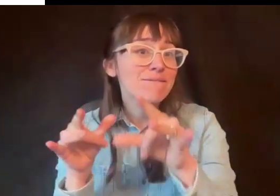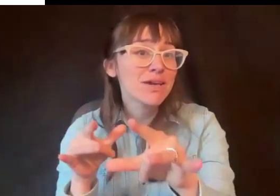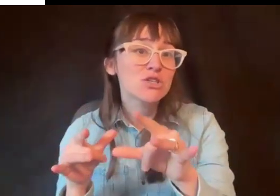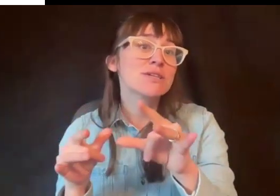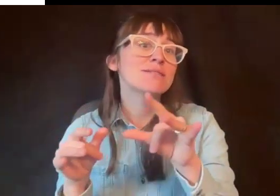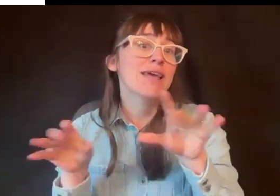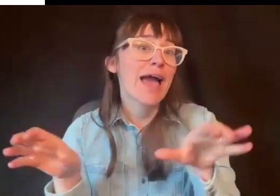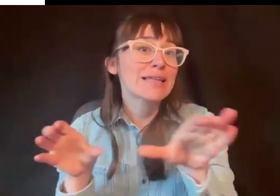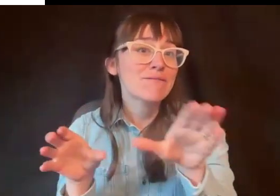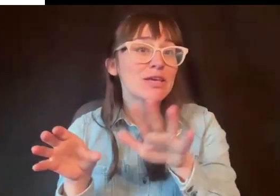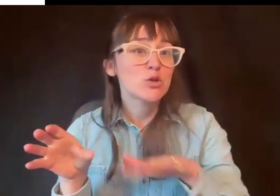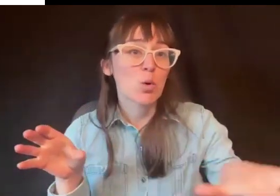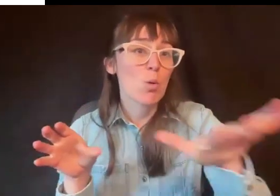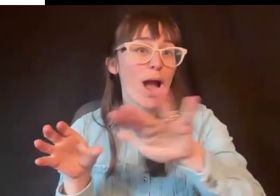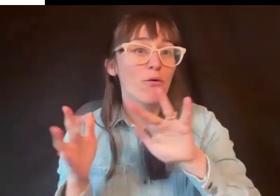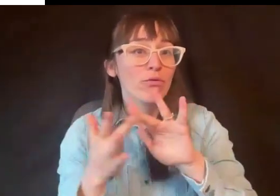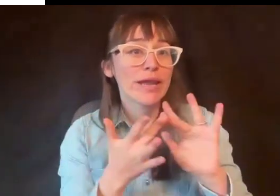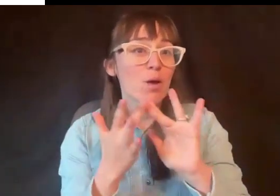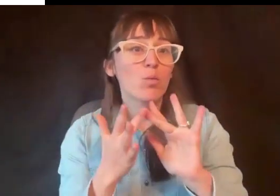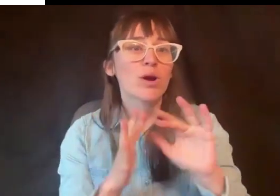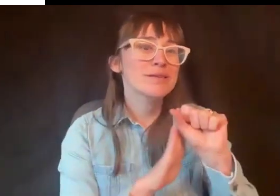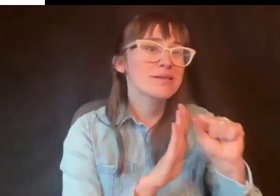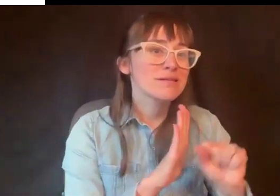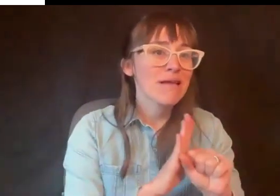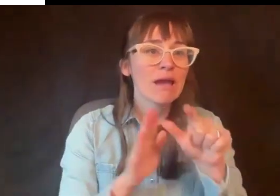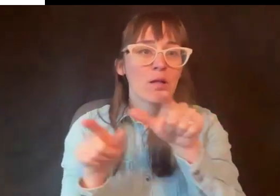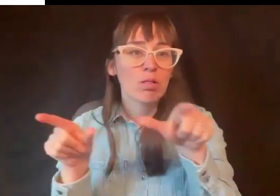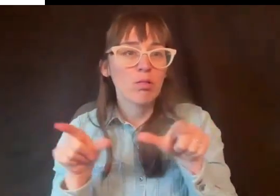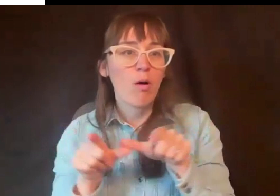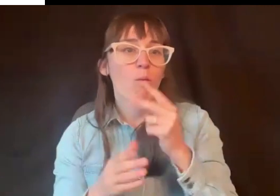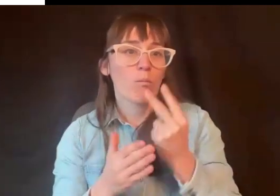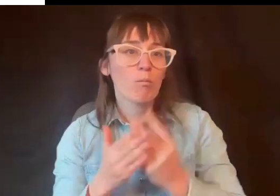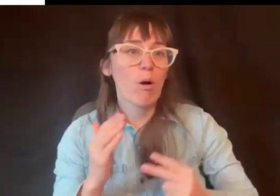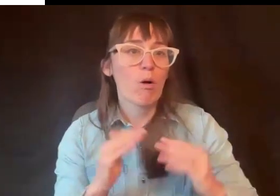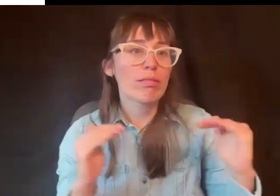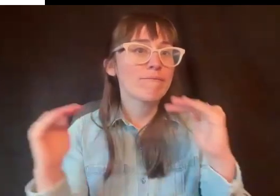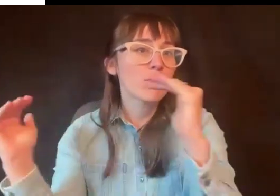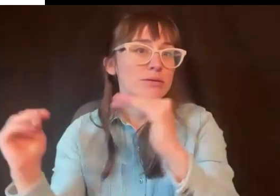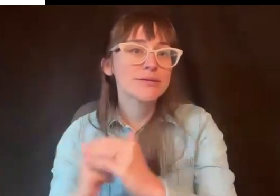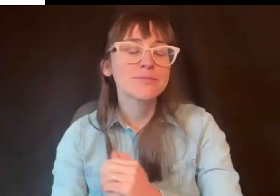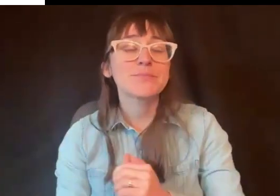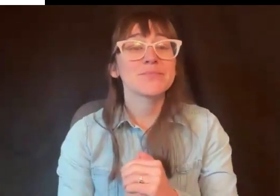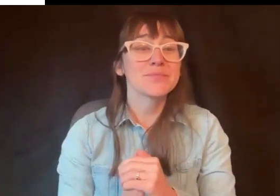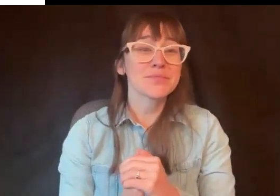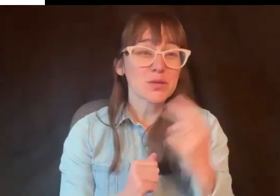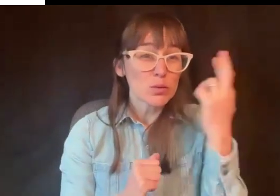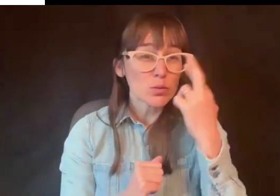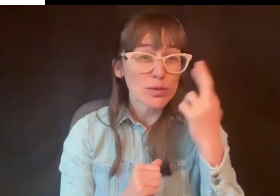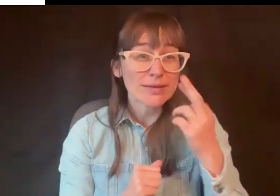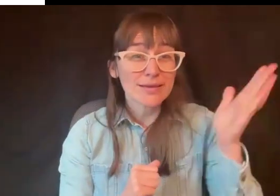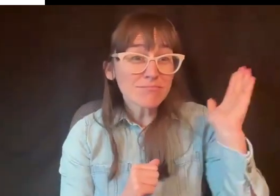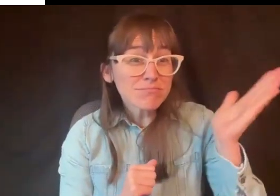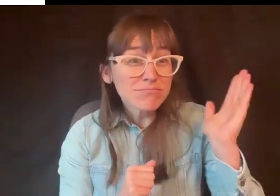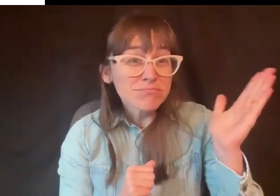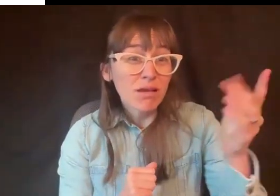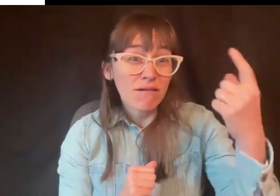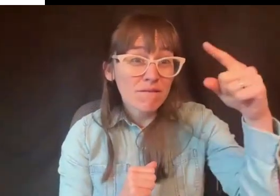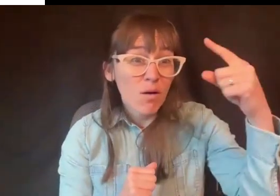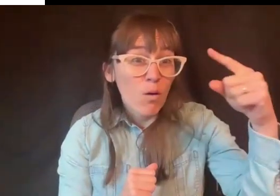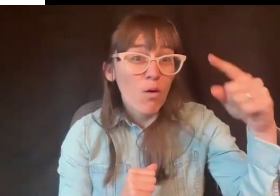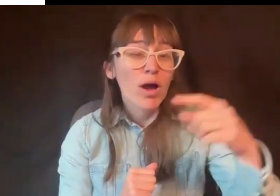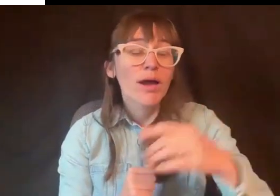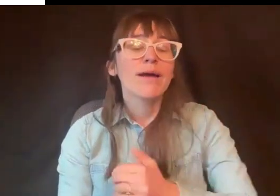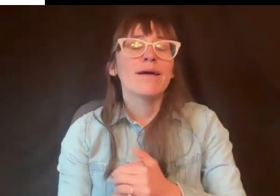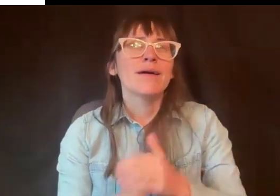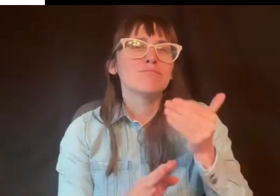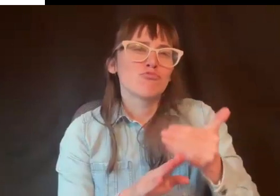aging network at the state and local levels. In terms of why we are talking about this now, and we mentioned this in